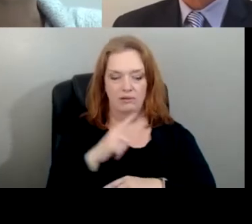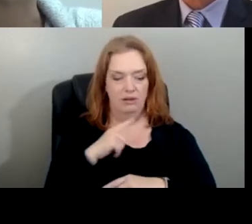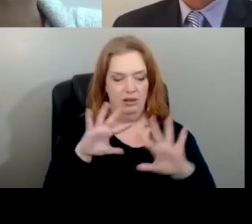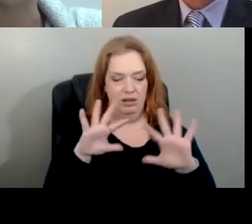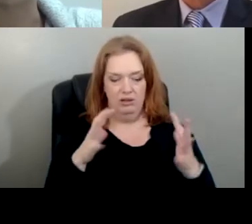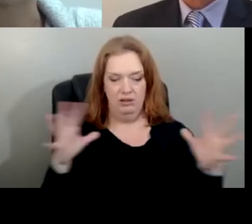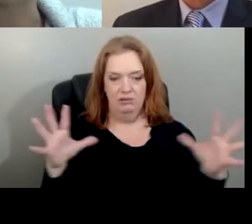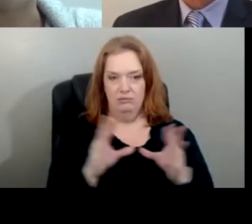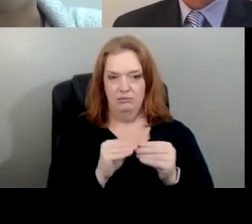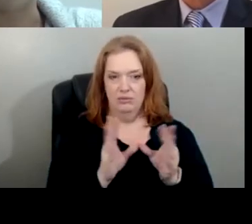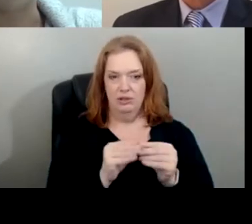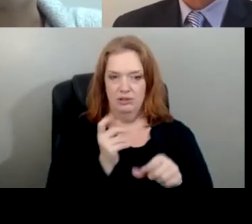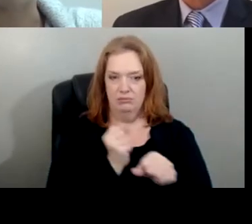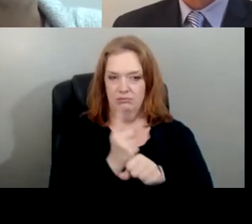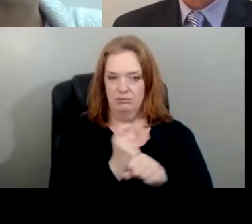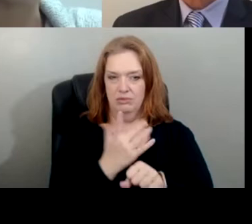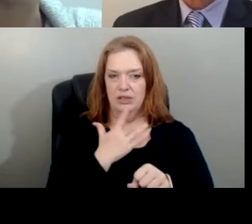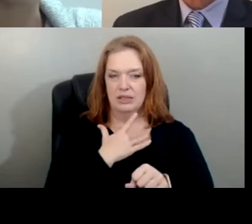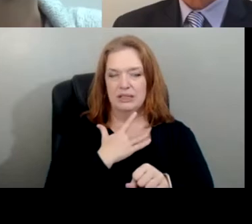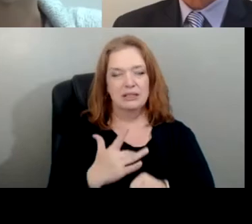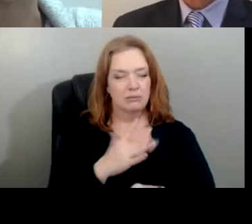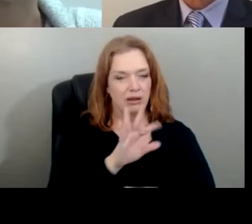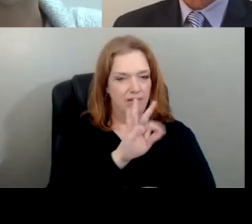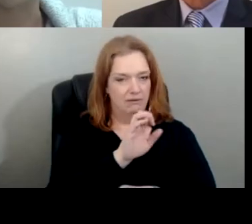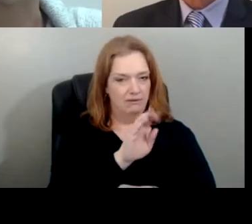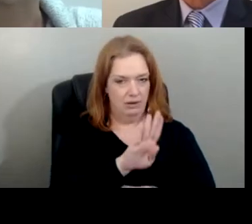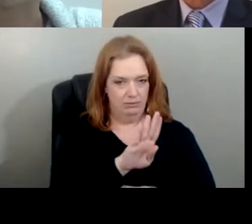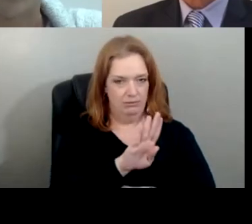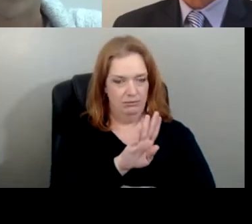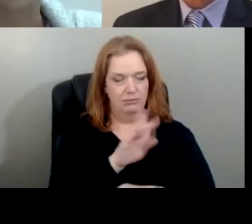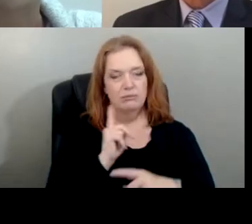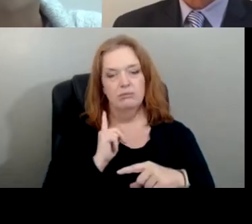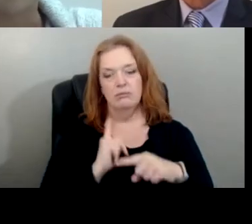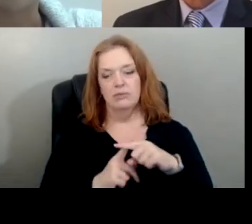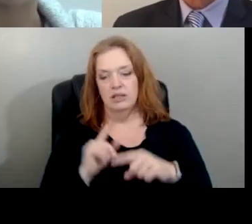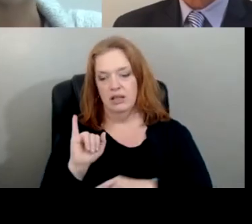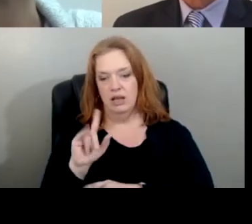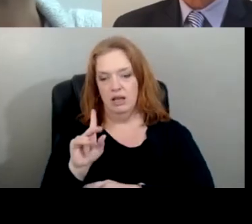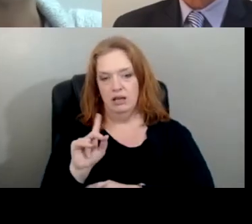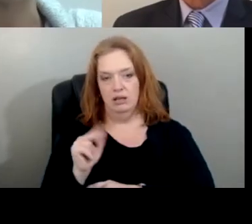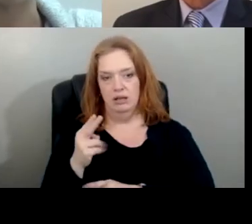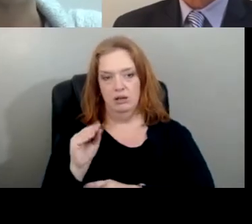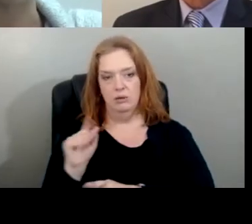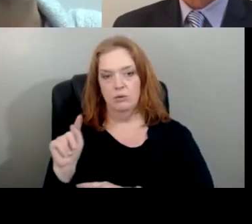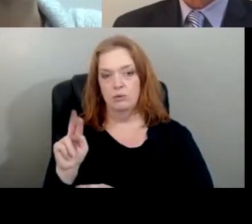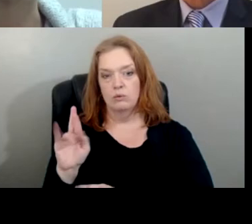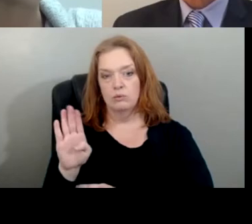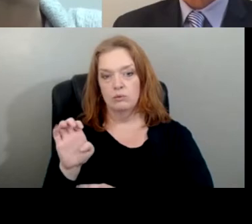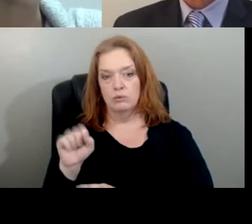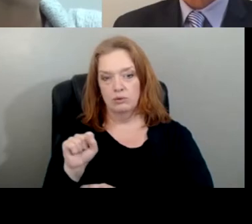That's typically in February of every year, as well as the Idaho Tribes and Idaho on